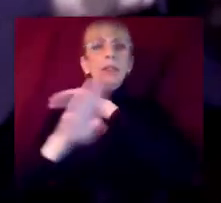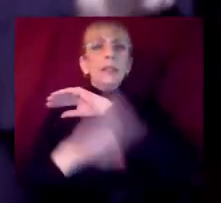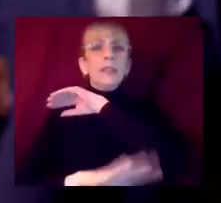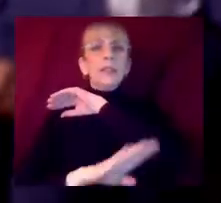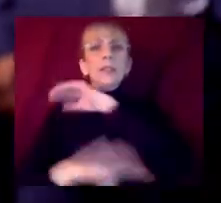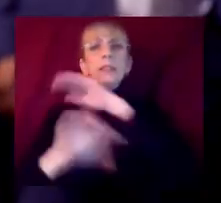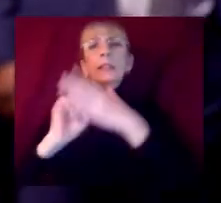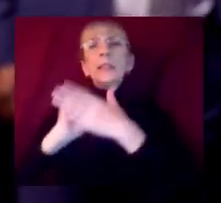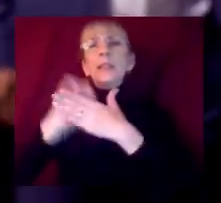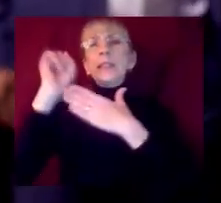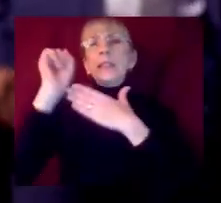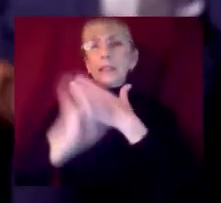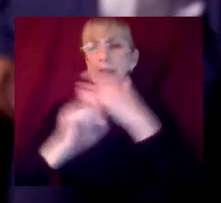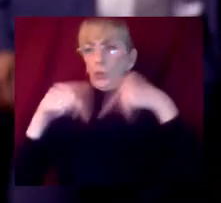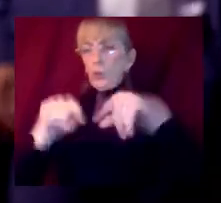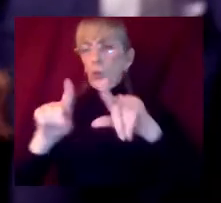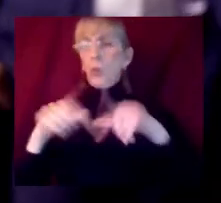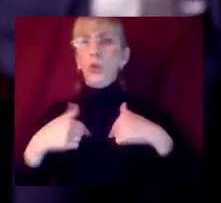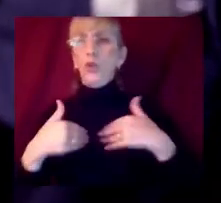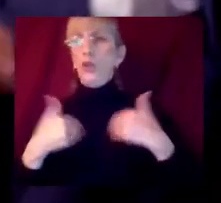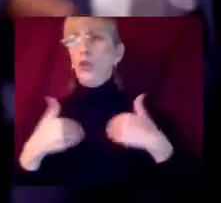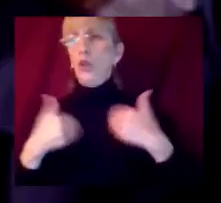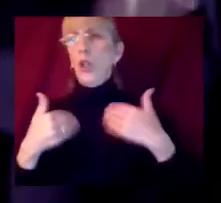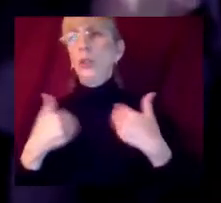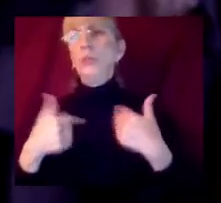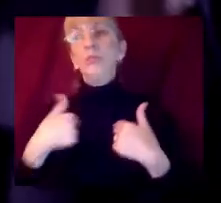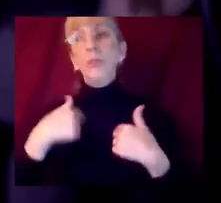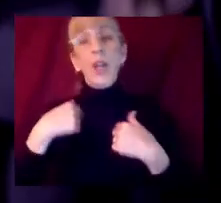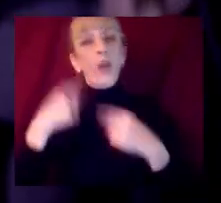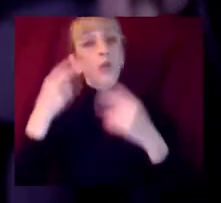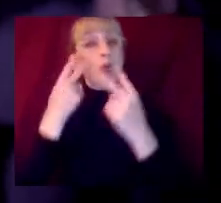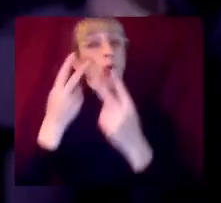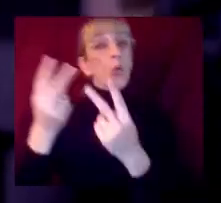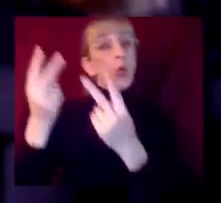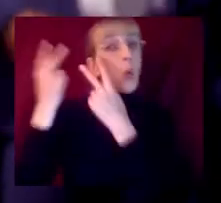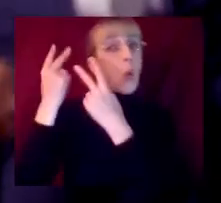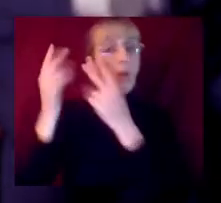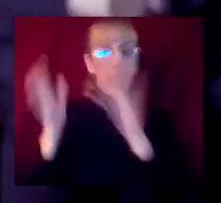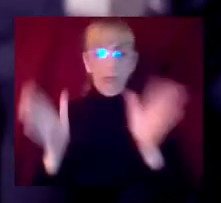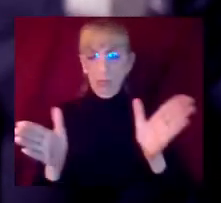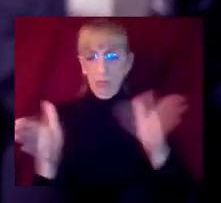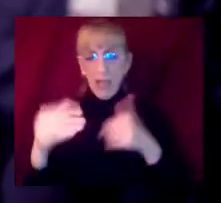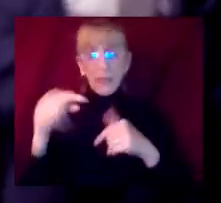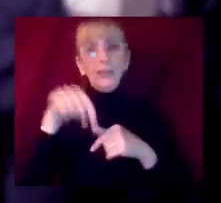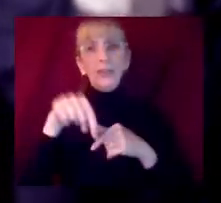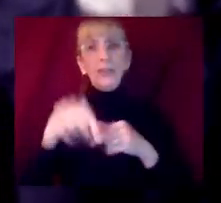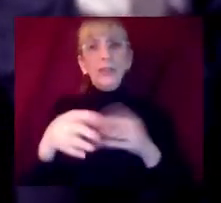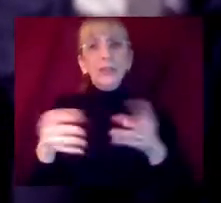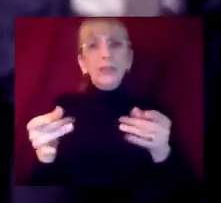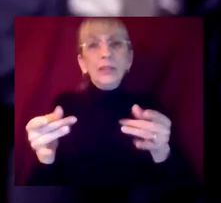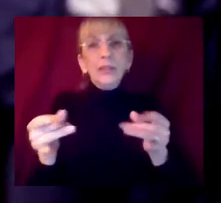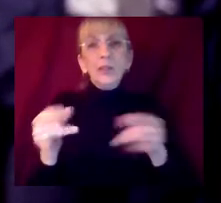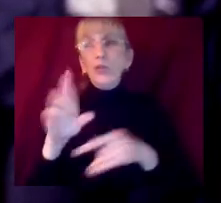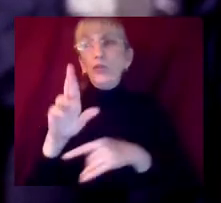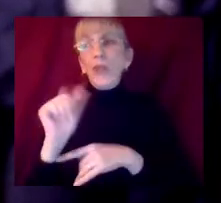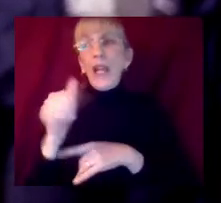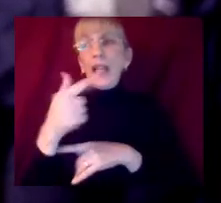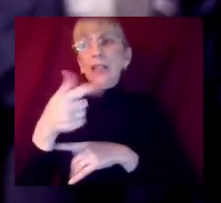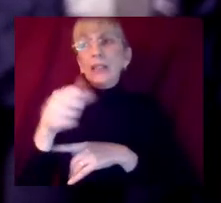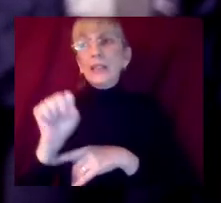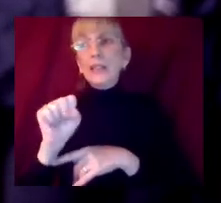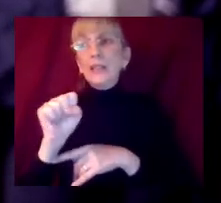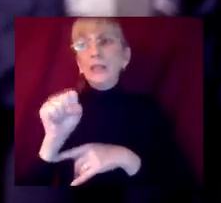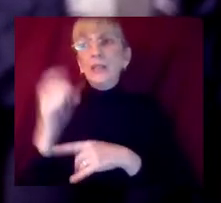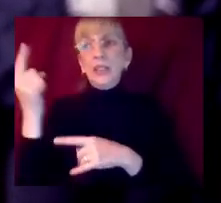my youth. And I recall a box of rags someone gave us,